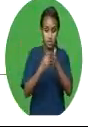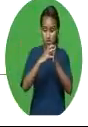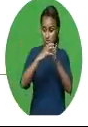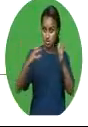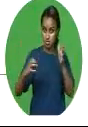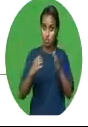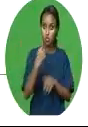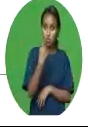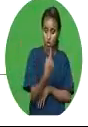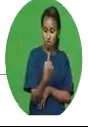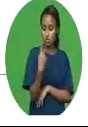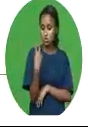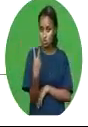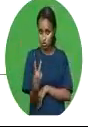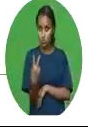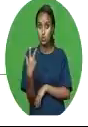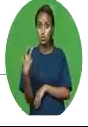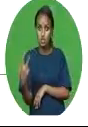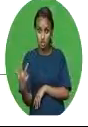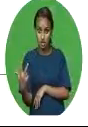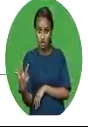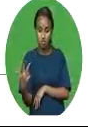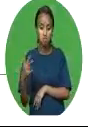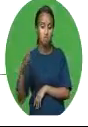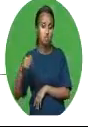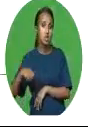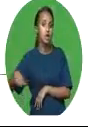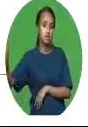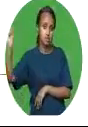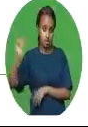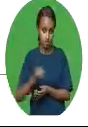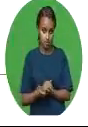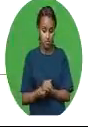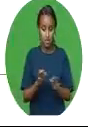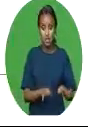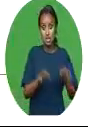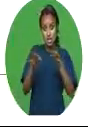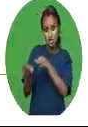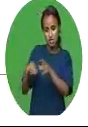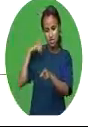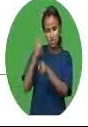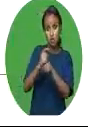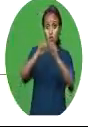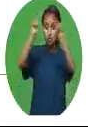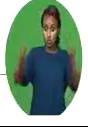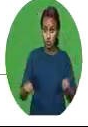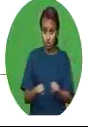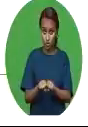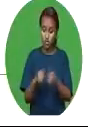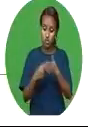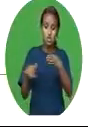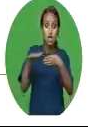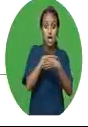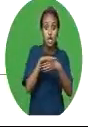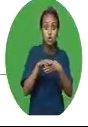point 1, 2, 3, etc. Transfer the true length of the edge of